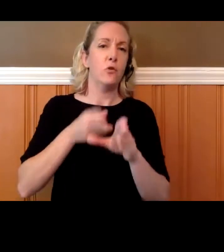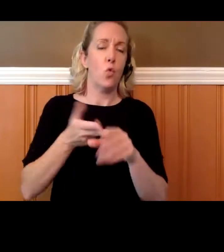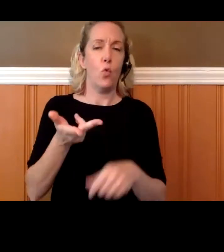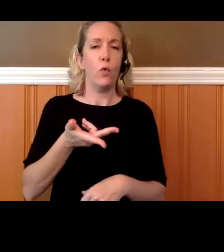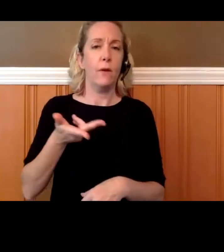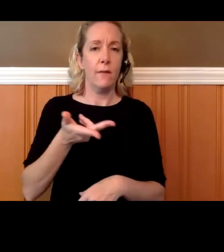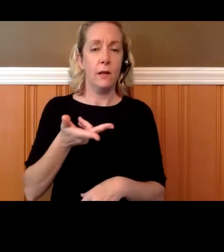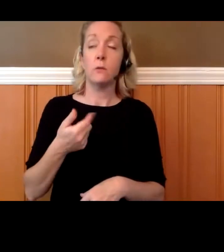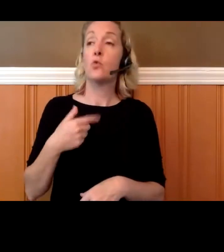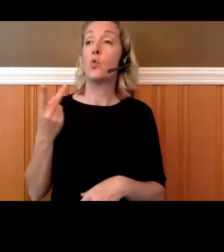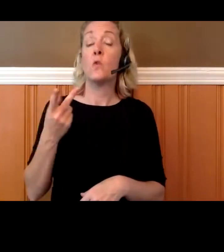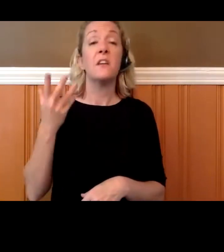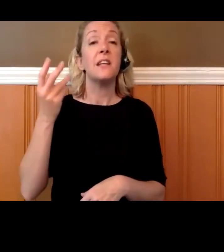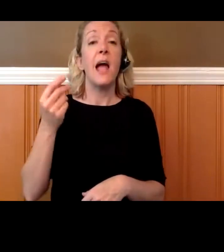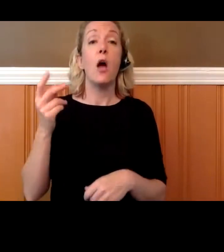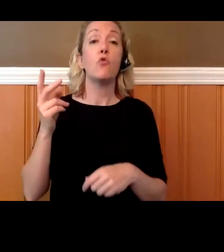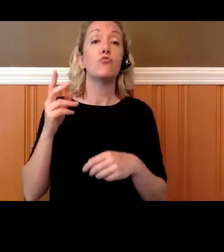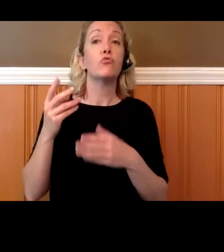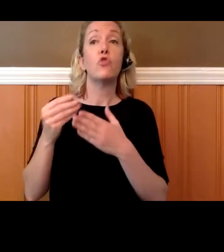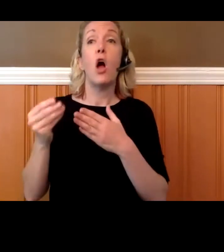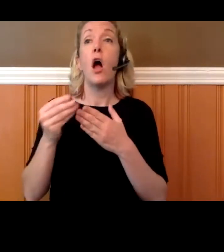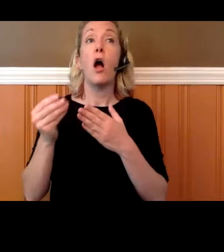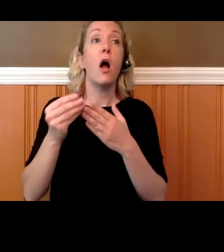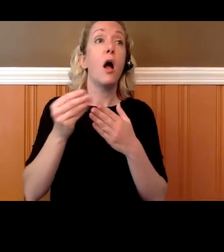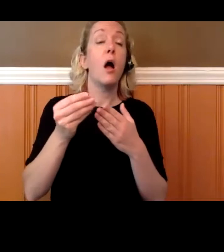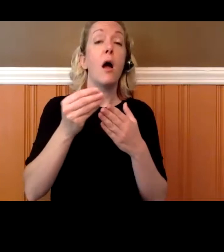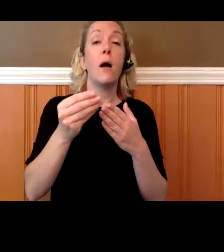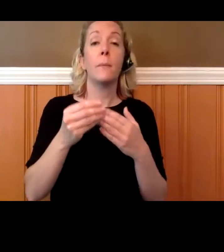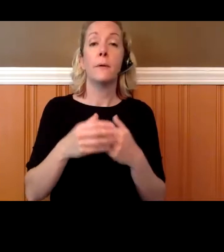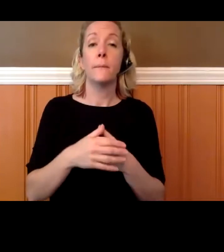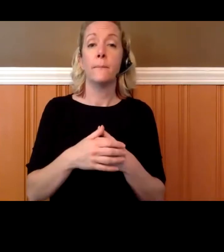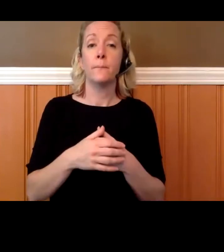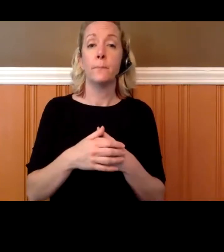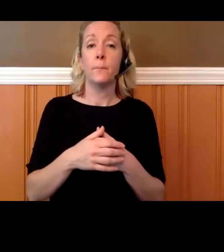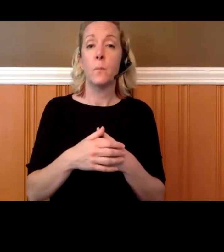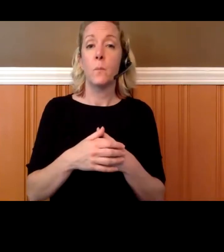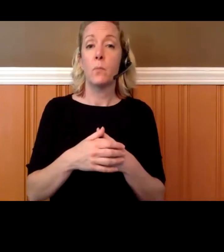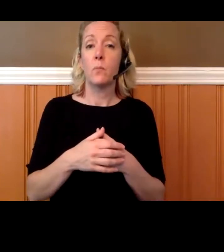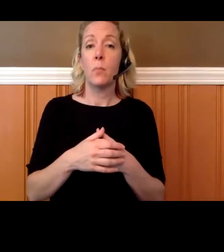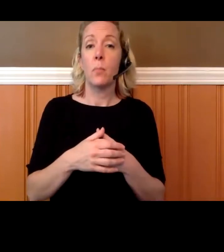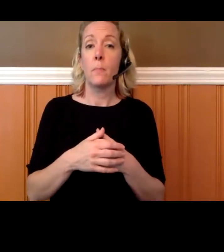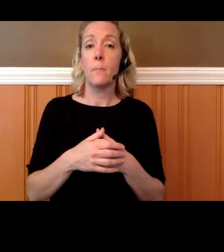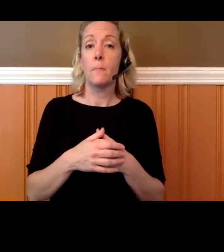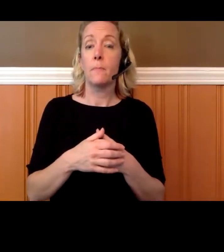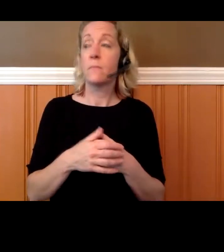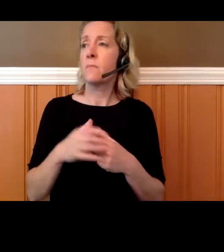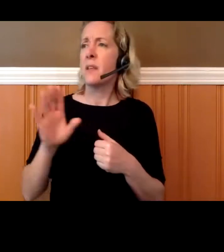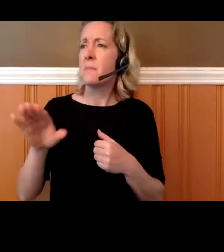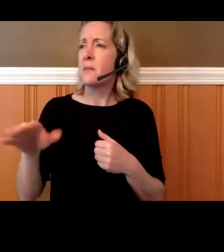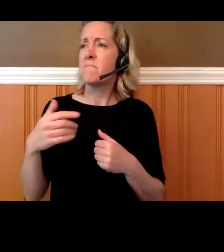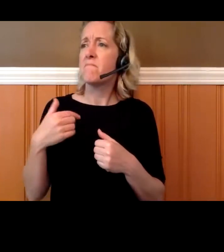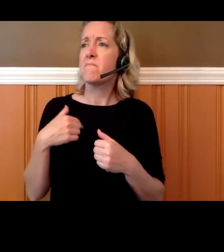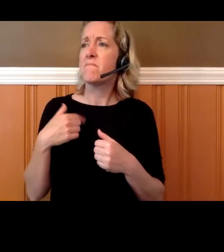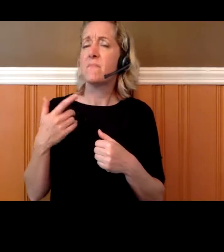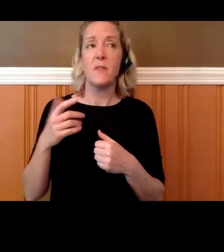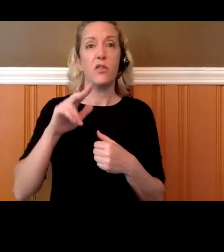after, you know, we shopped and enjoyed and everything, and the person left. And I said, I want to go home. What are we going to do? I want to